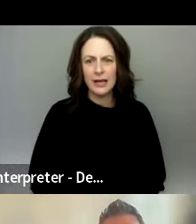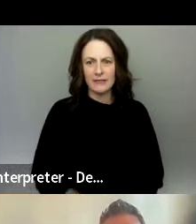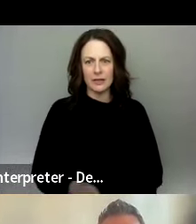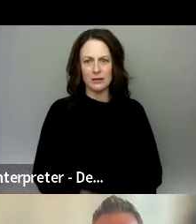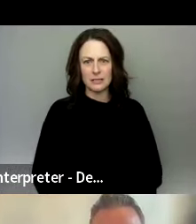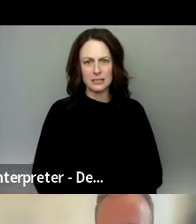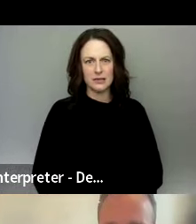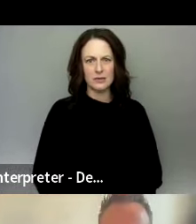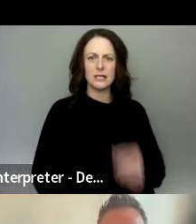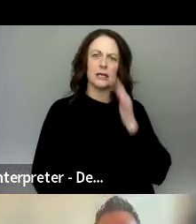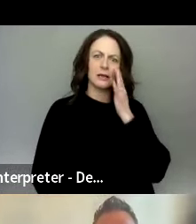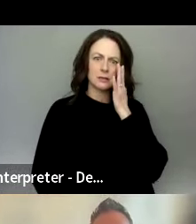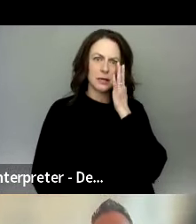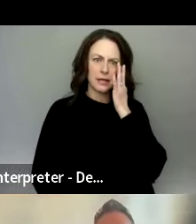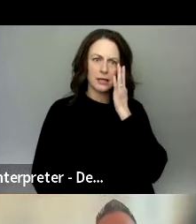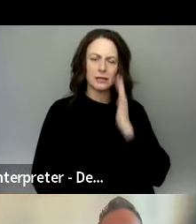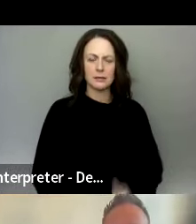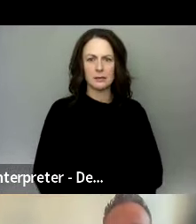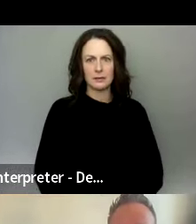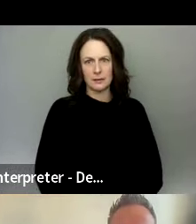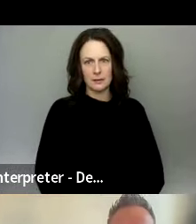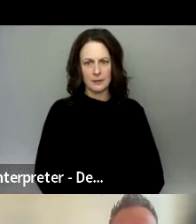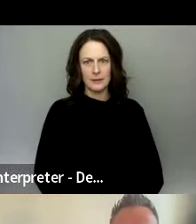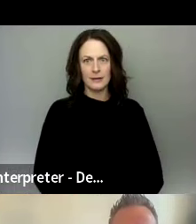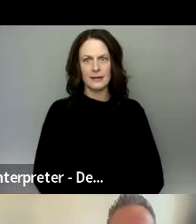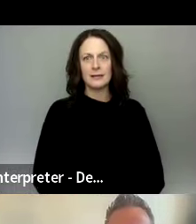Who do we have here? Let's see, 13, it looks like.